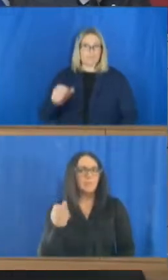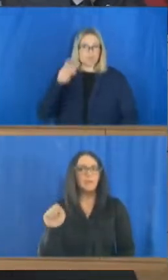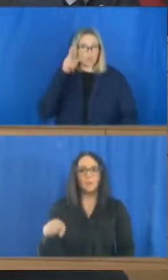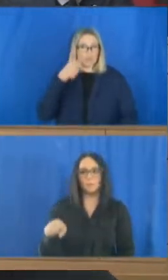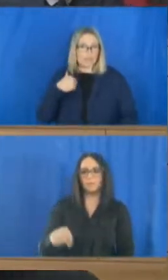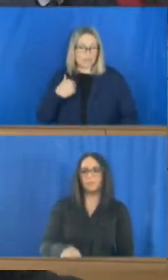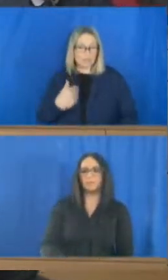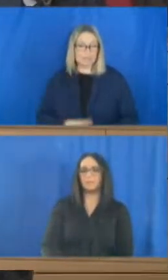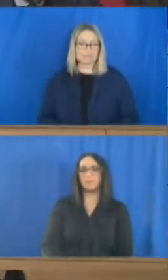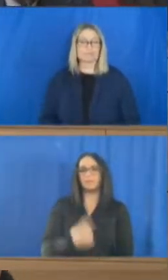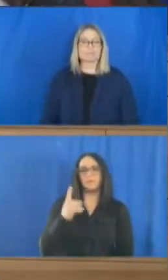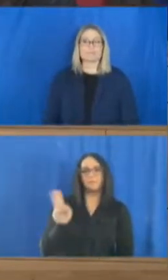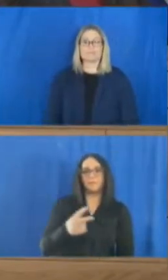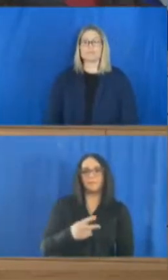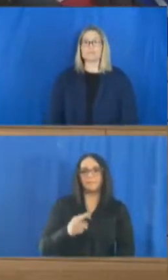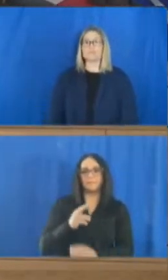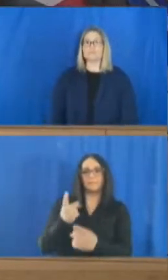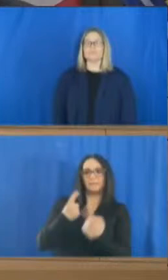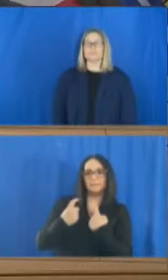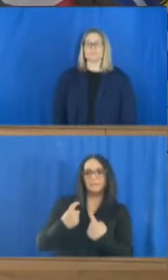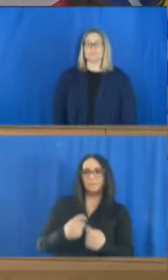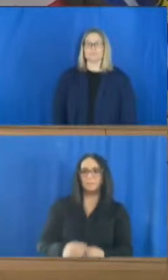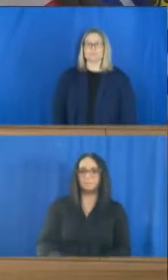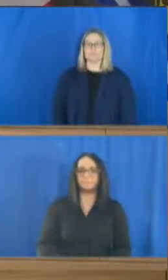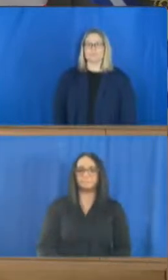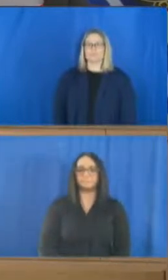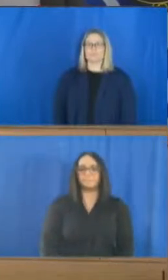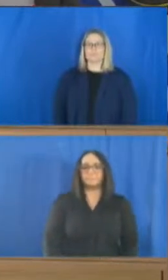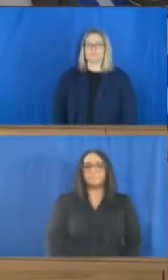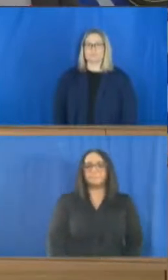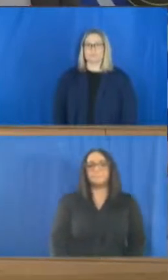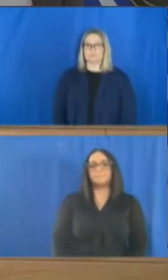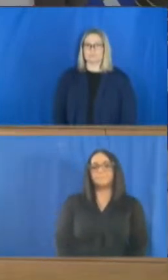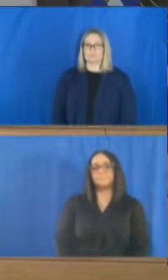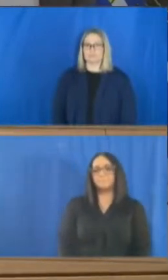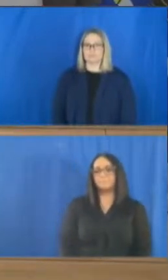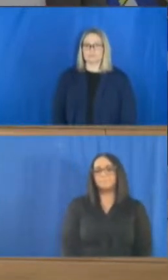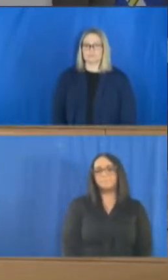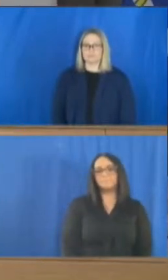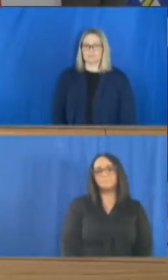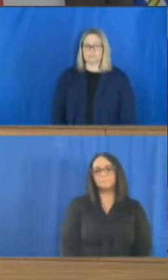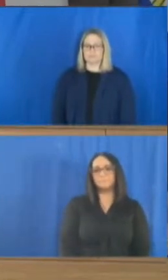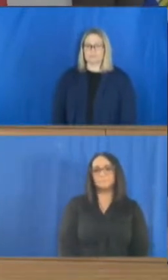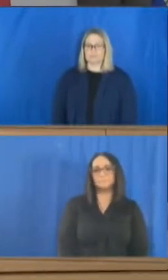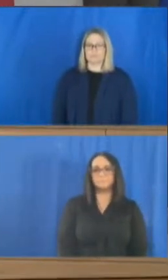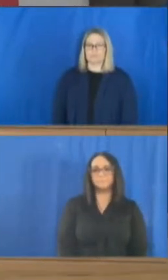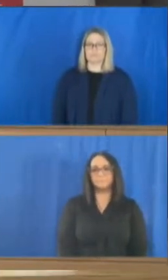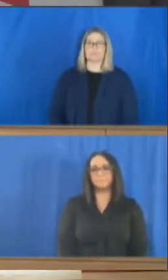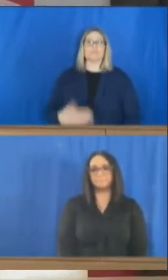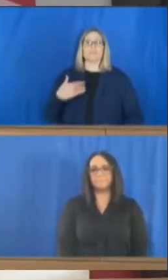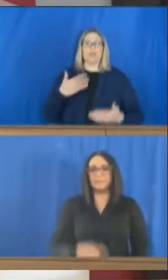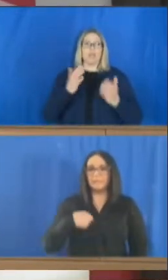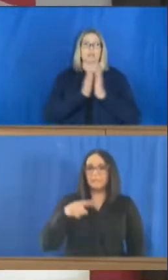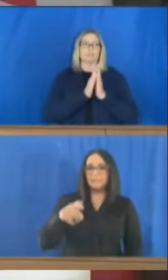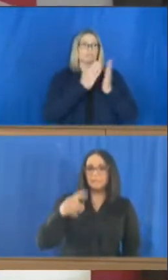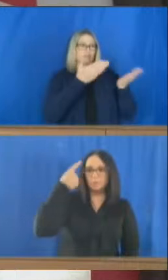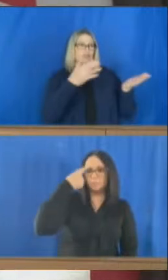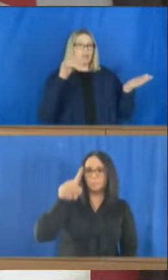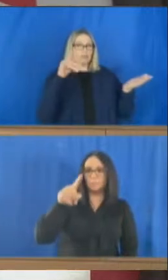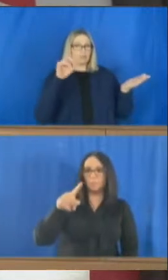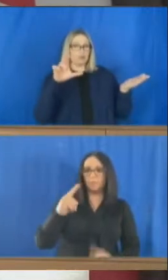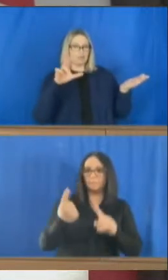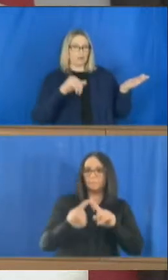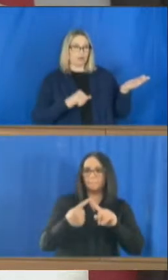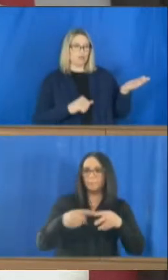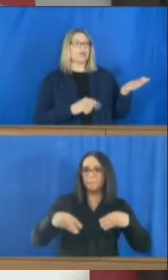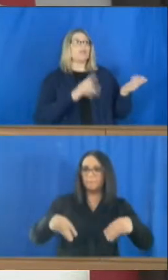Safety Minister Ted Fleming and copied you on it, filing a formal complaint against regarding the content of